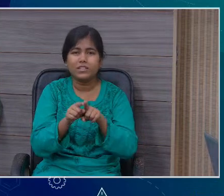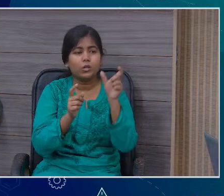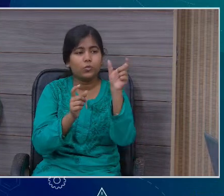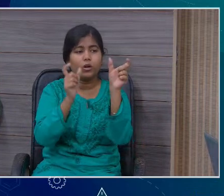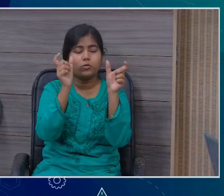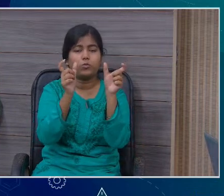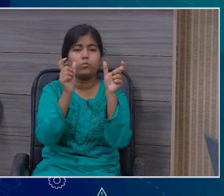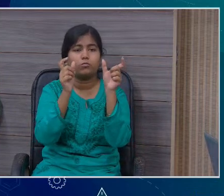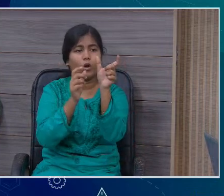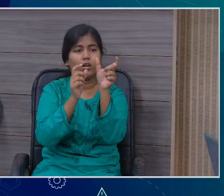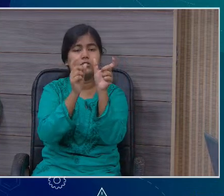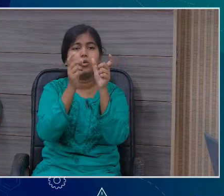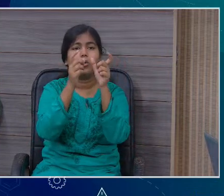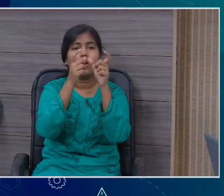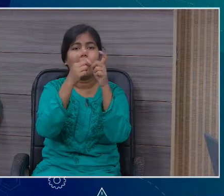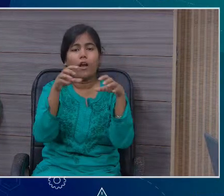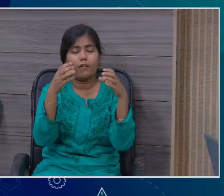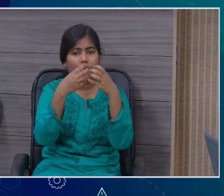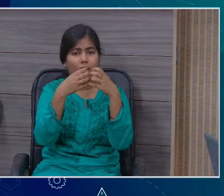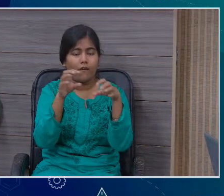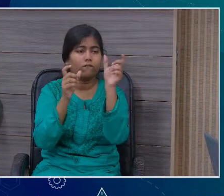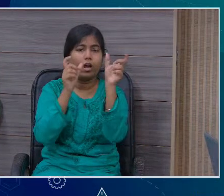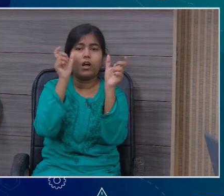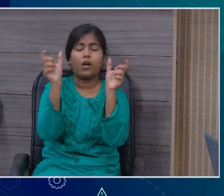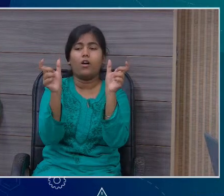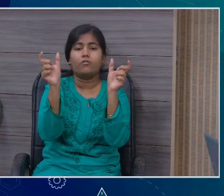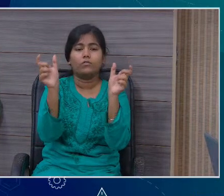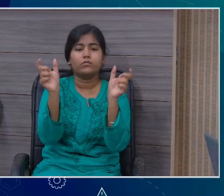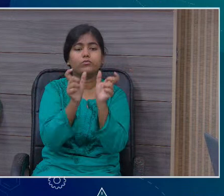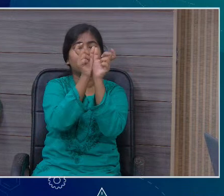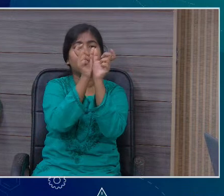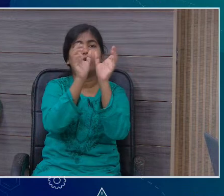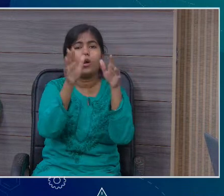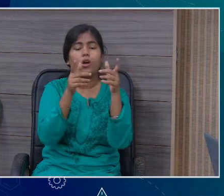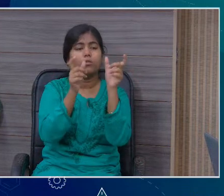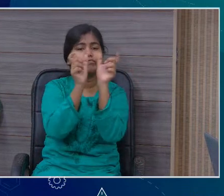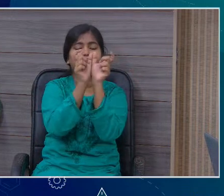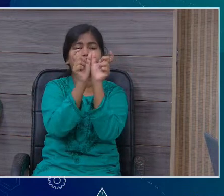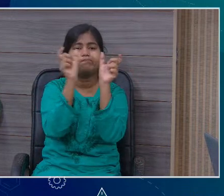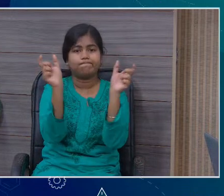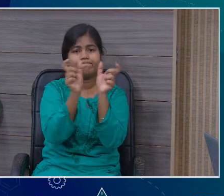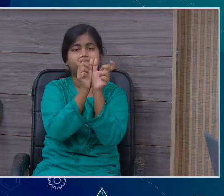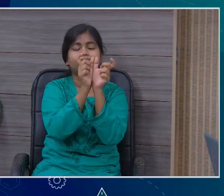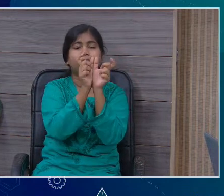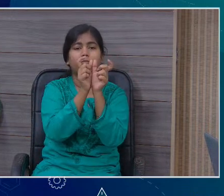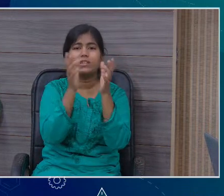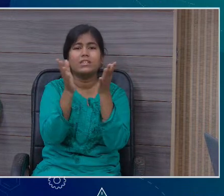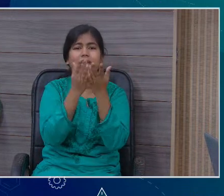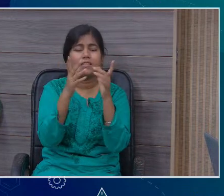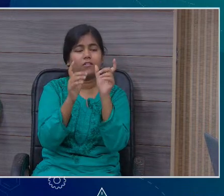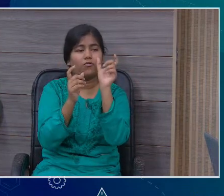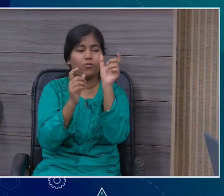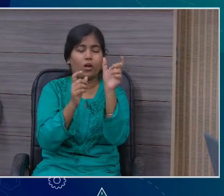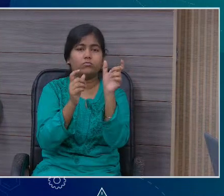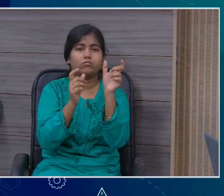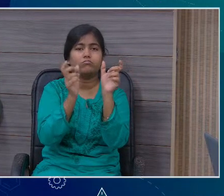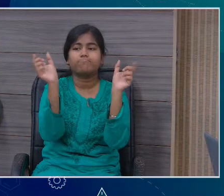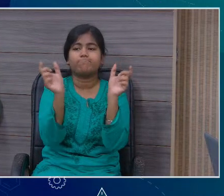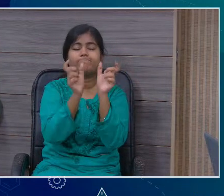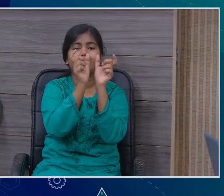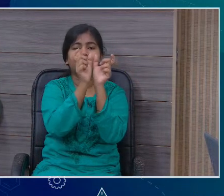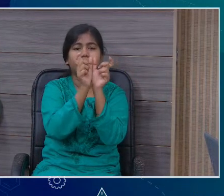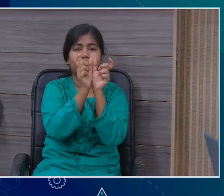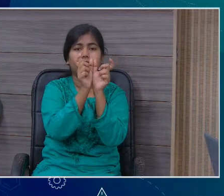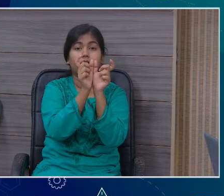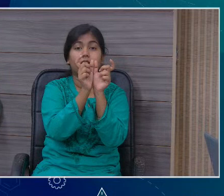there are words which are having more letters, while breaking the letters, while breaking the words, what the teacher can do is